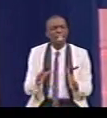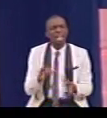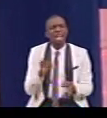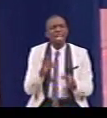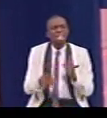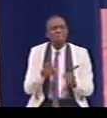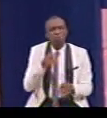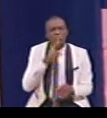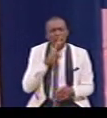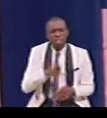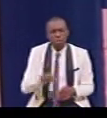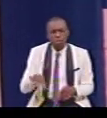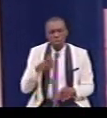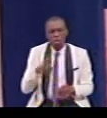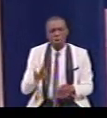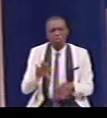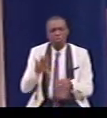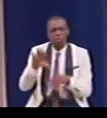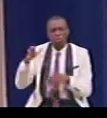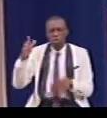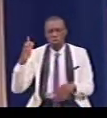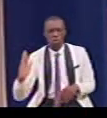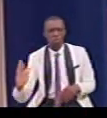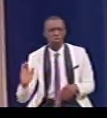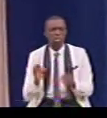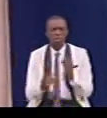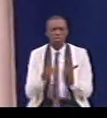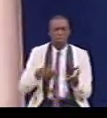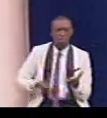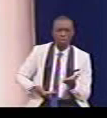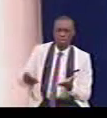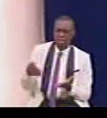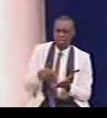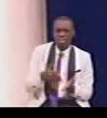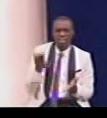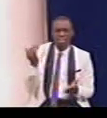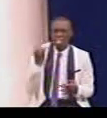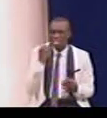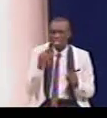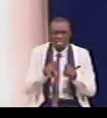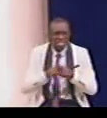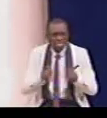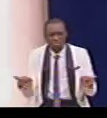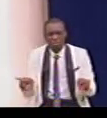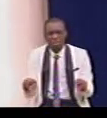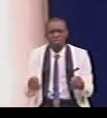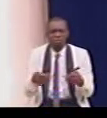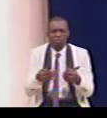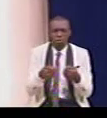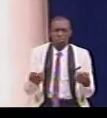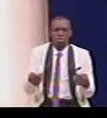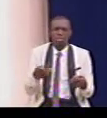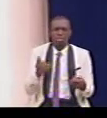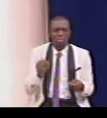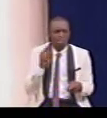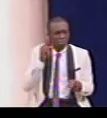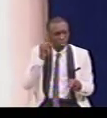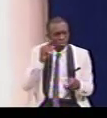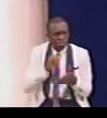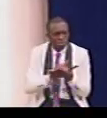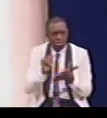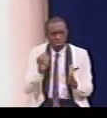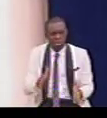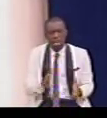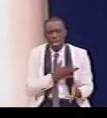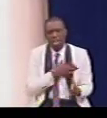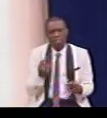there's such a mad difference distinction between the believer and the unbeliever that's what Jesus said I've given them